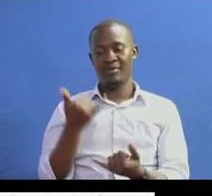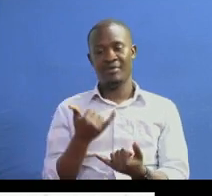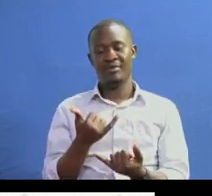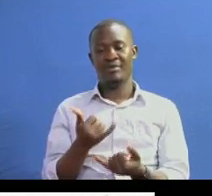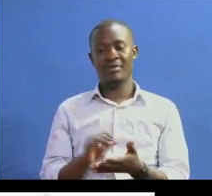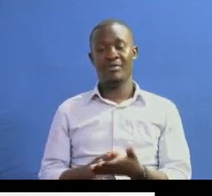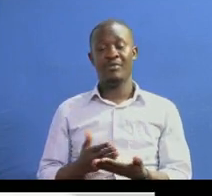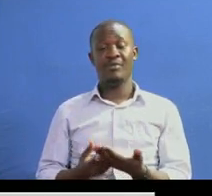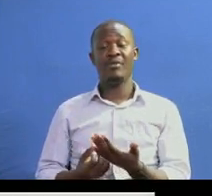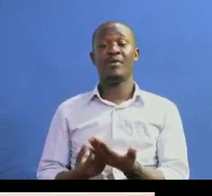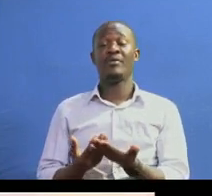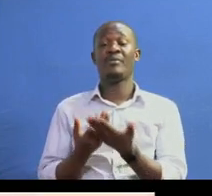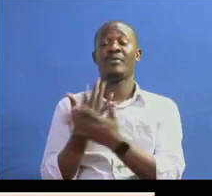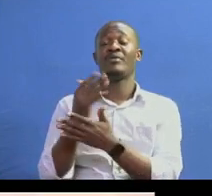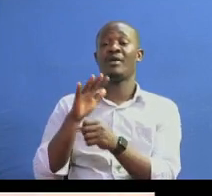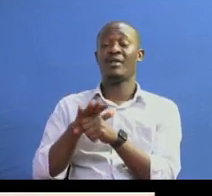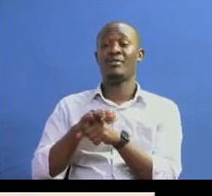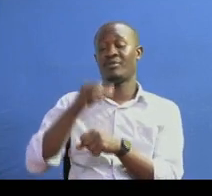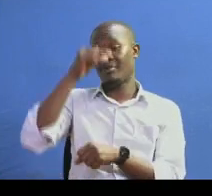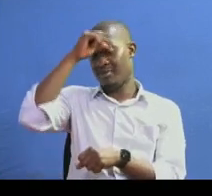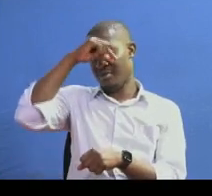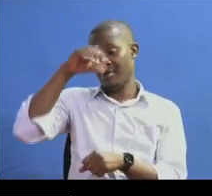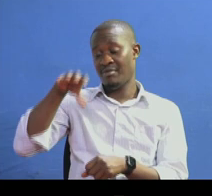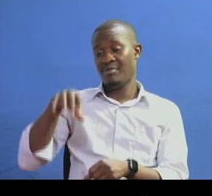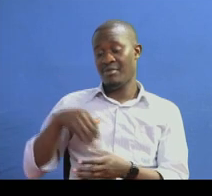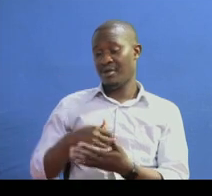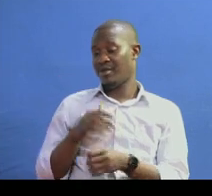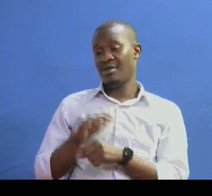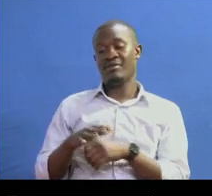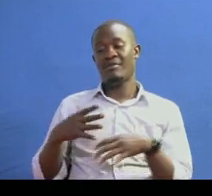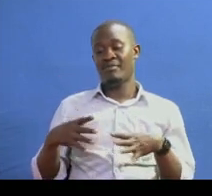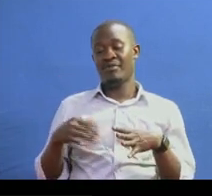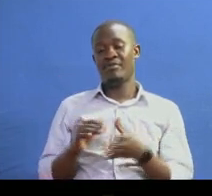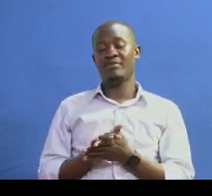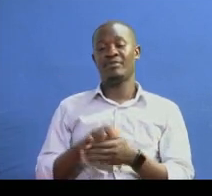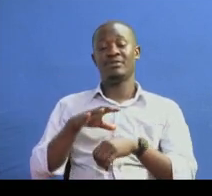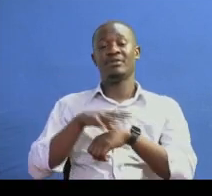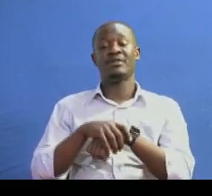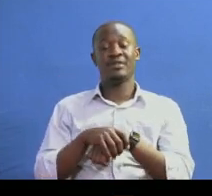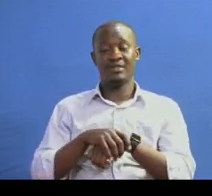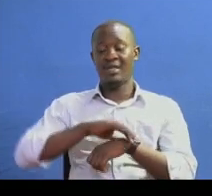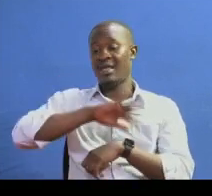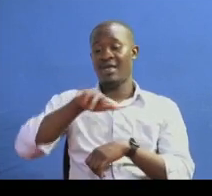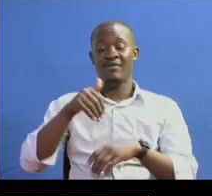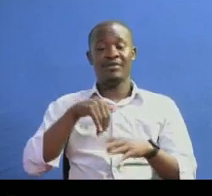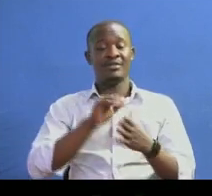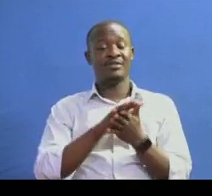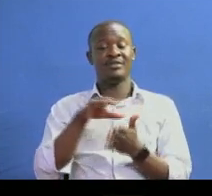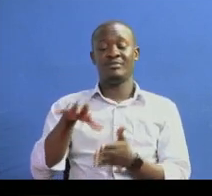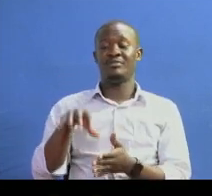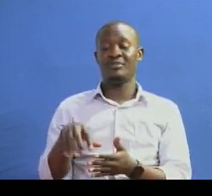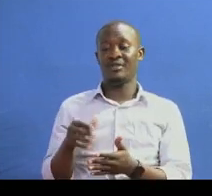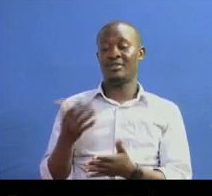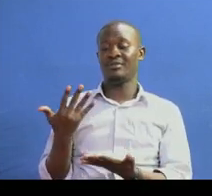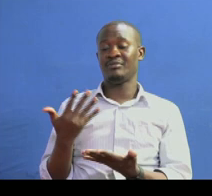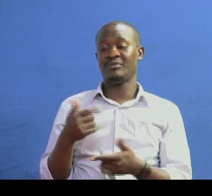are producing so many graduates and the job market looks saturated. So getting everyone into the job market formally